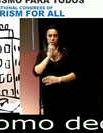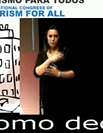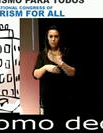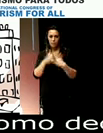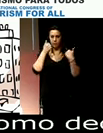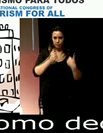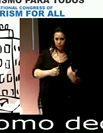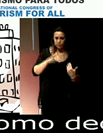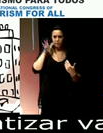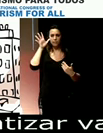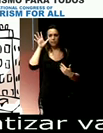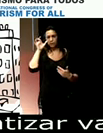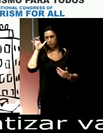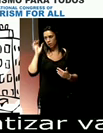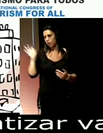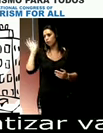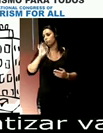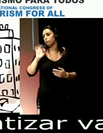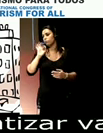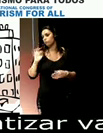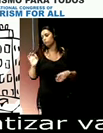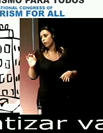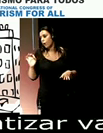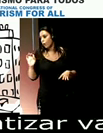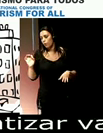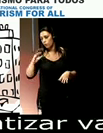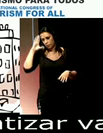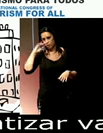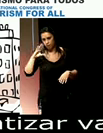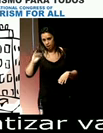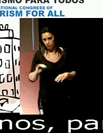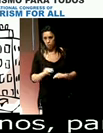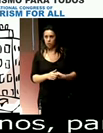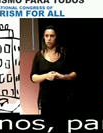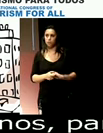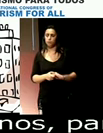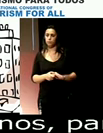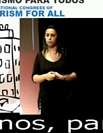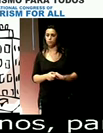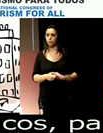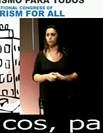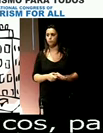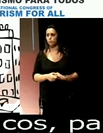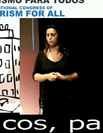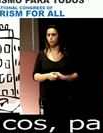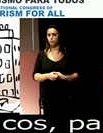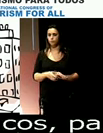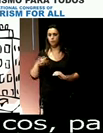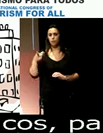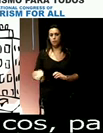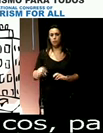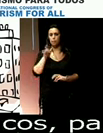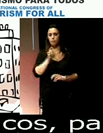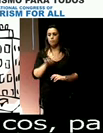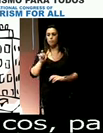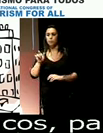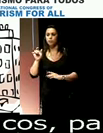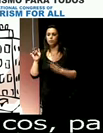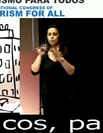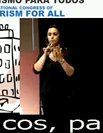disabilities, and cognitive disabilities, people with problems related to their state of health, like